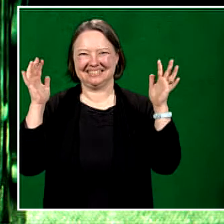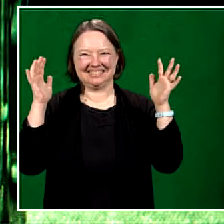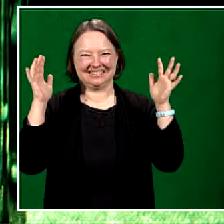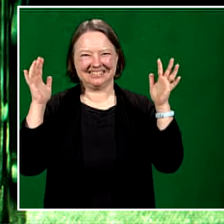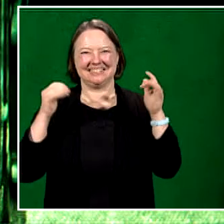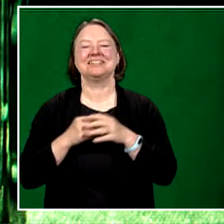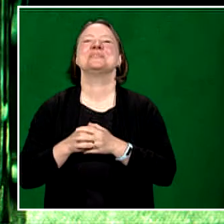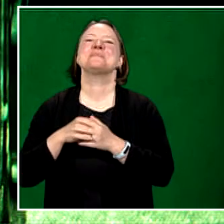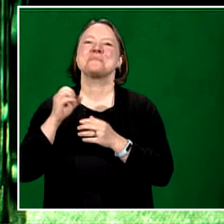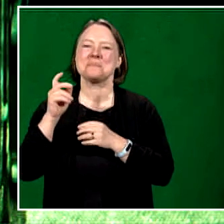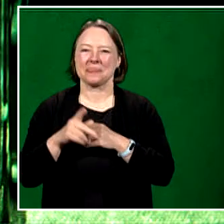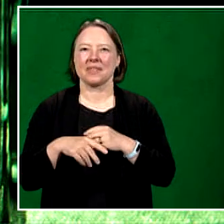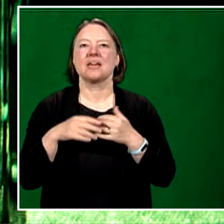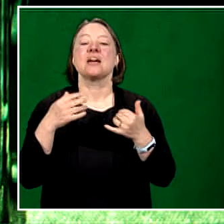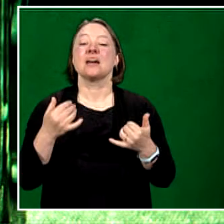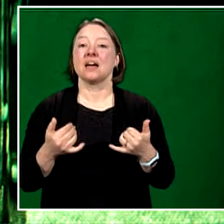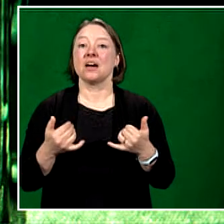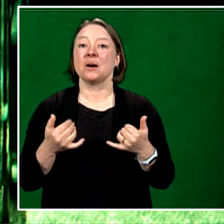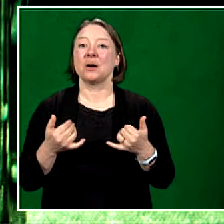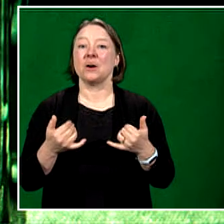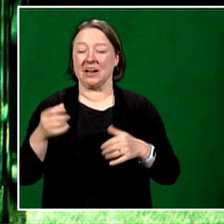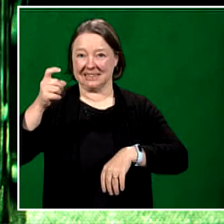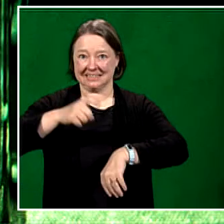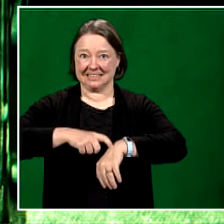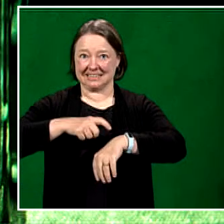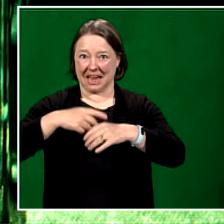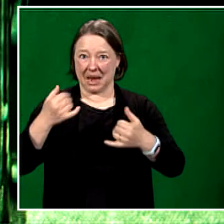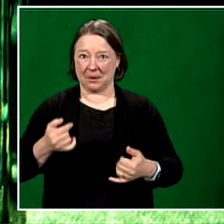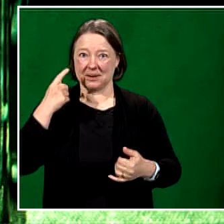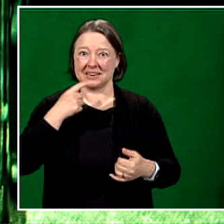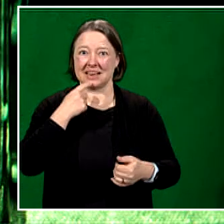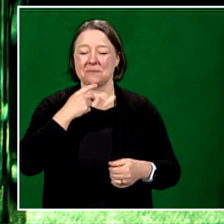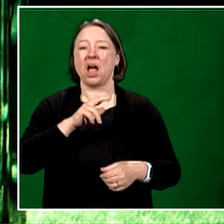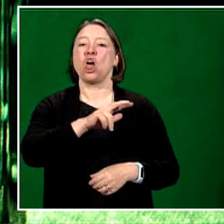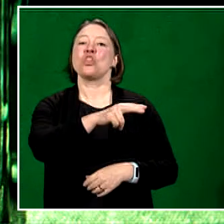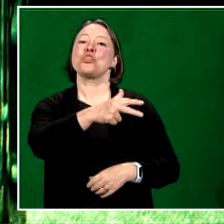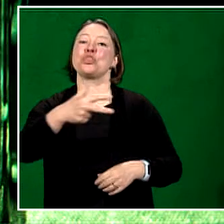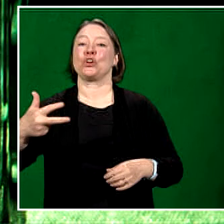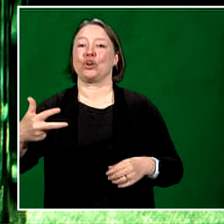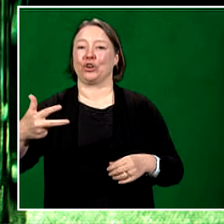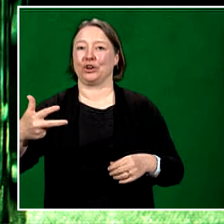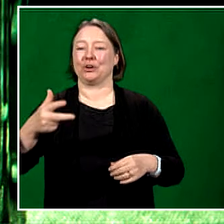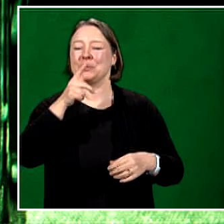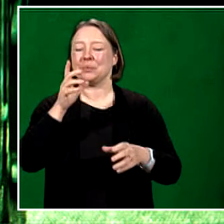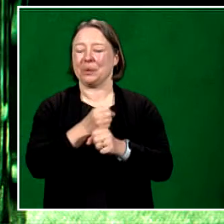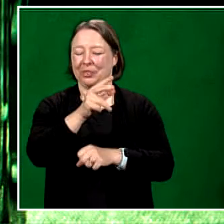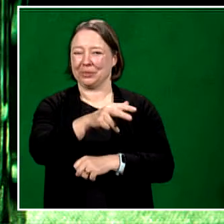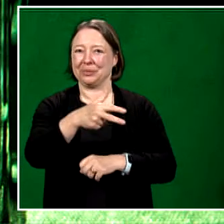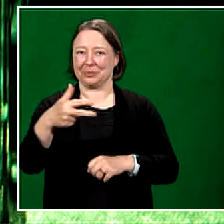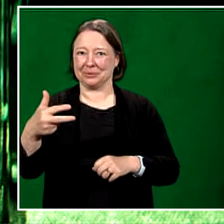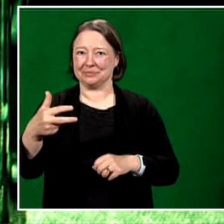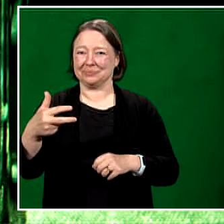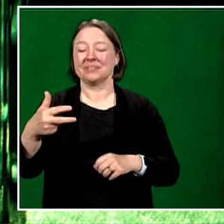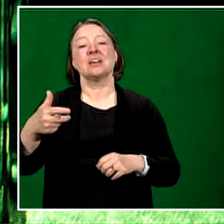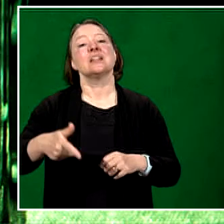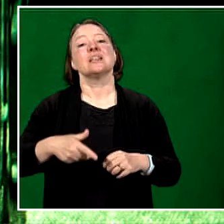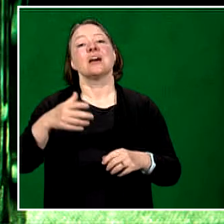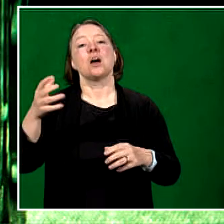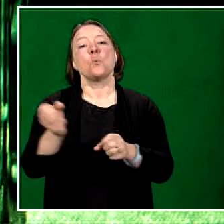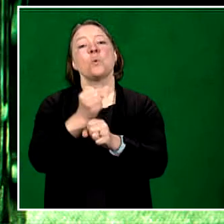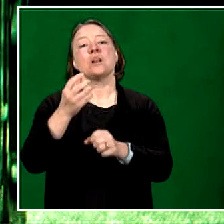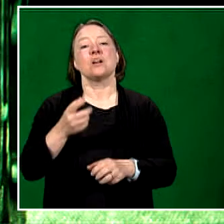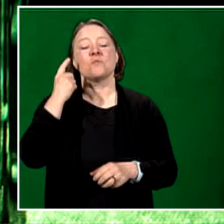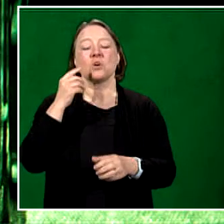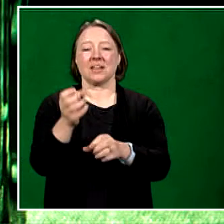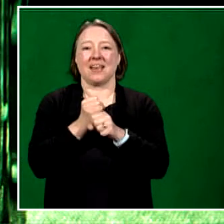All right, and now it's time to name our 3rd place winner. The winner of $5,000